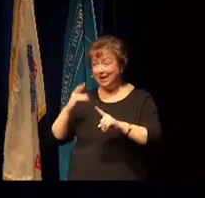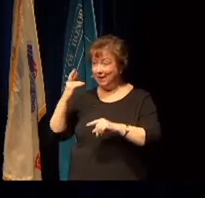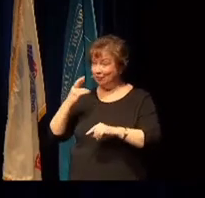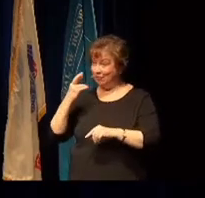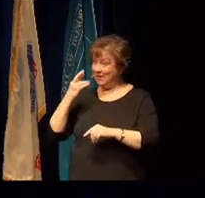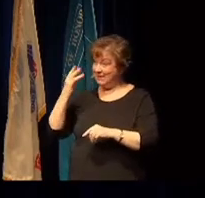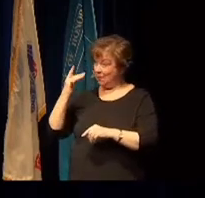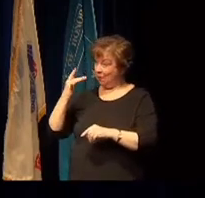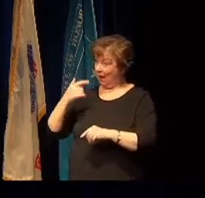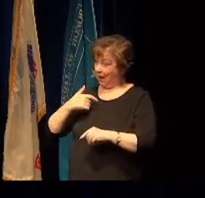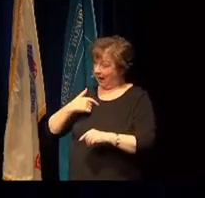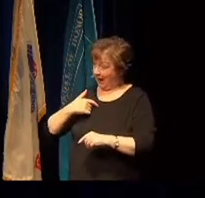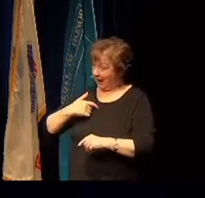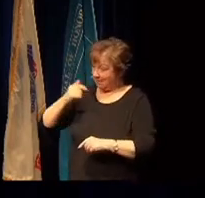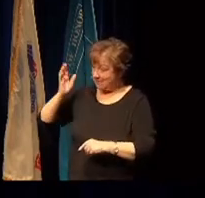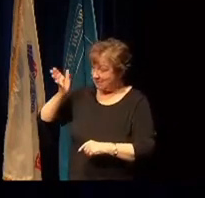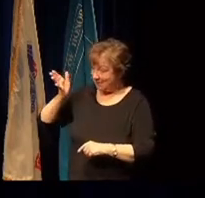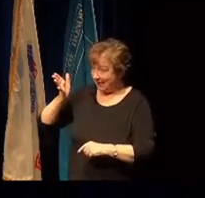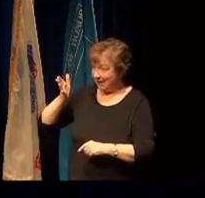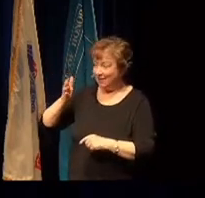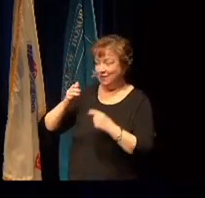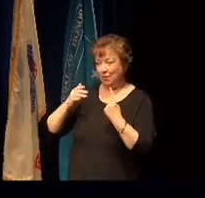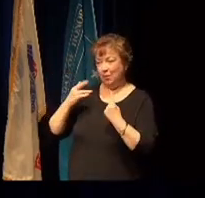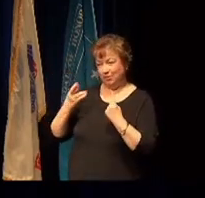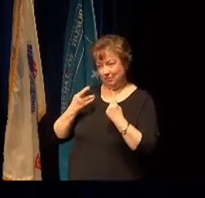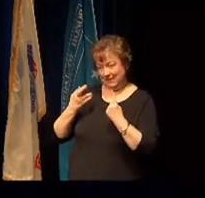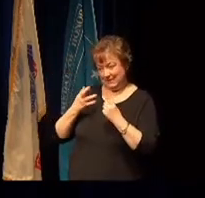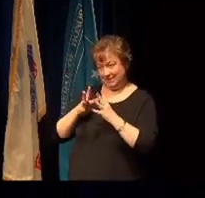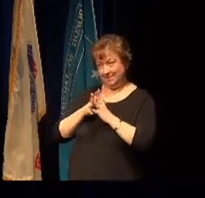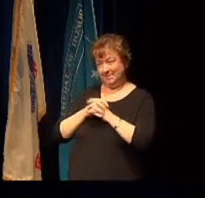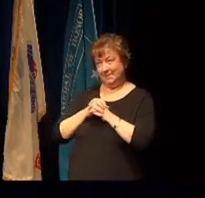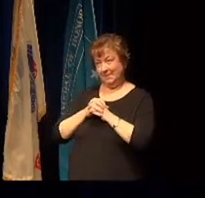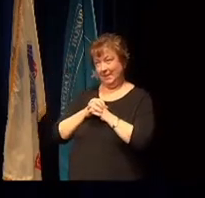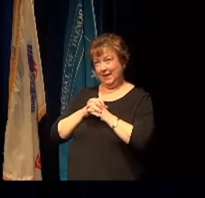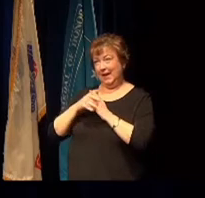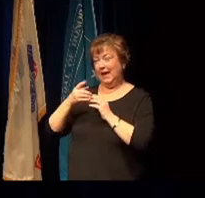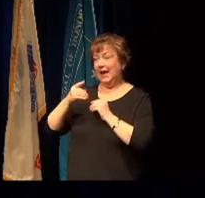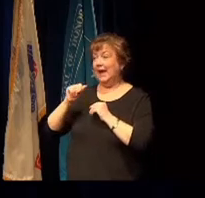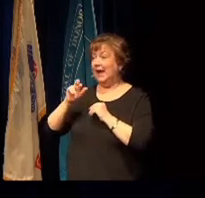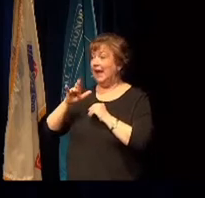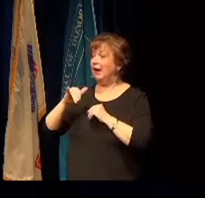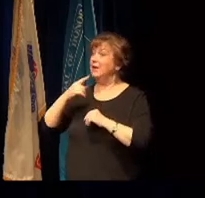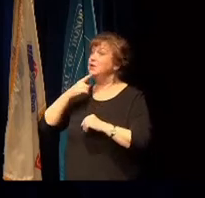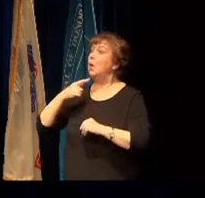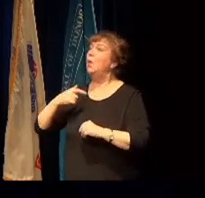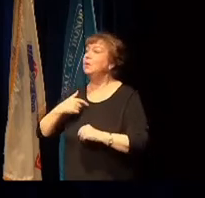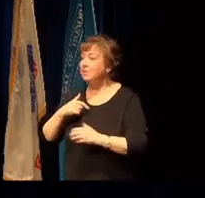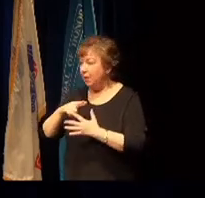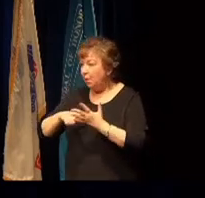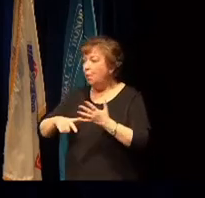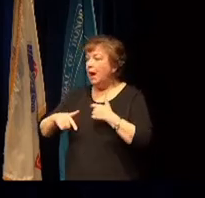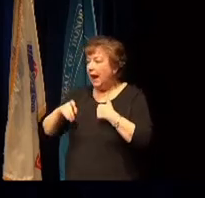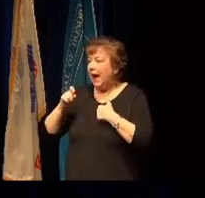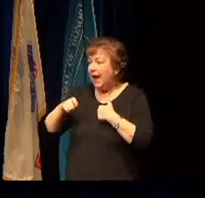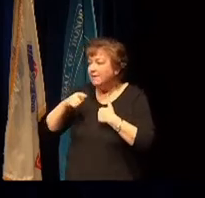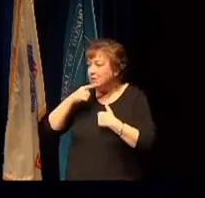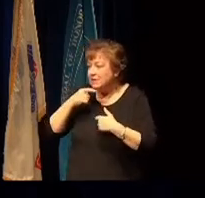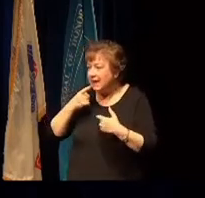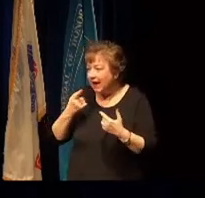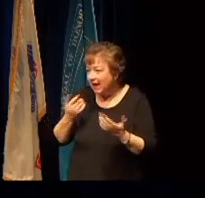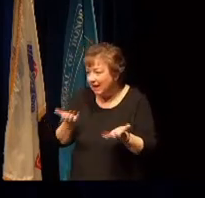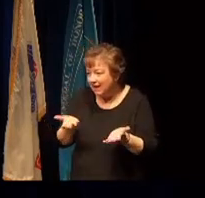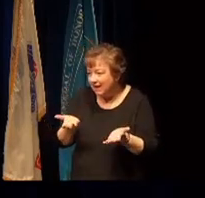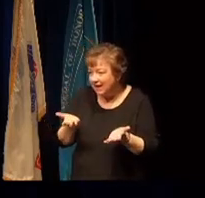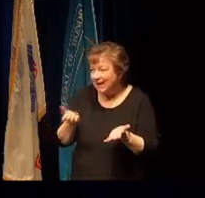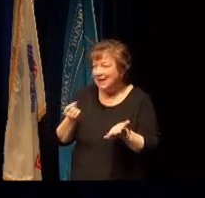speaking is for this reason. Because he told me what to say.